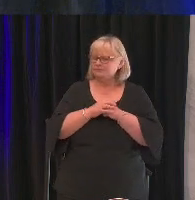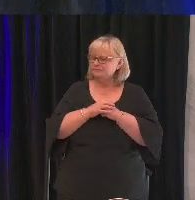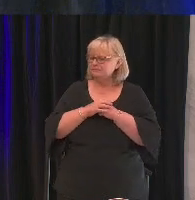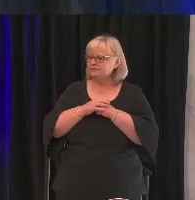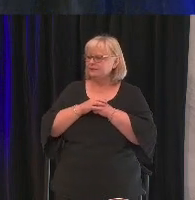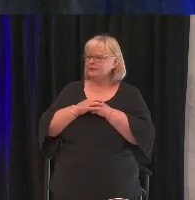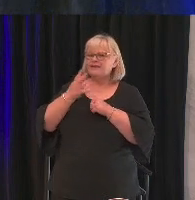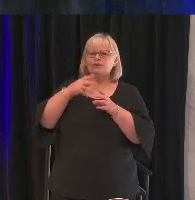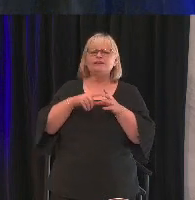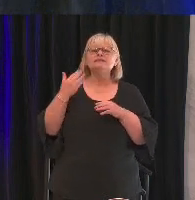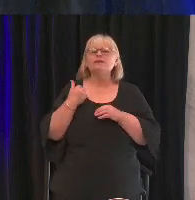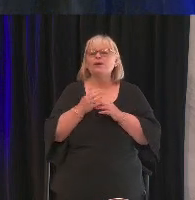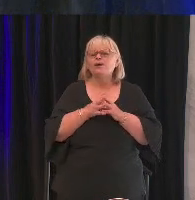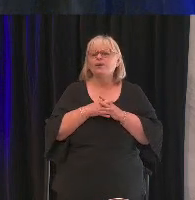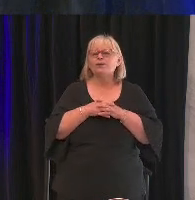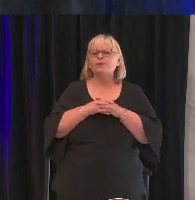4 years ago,